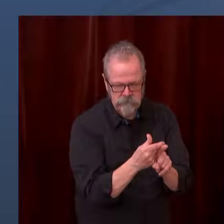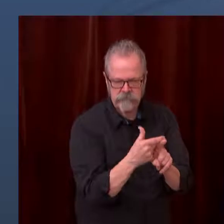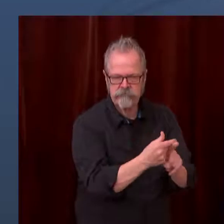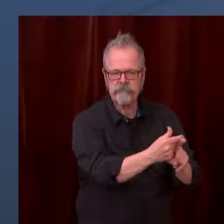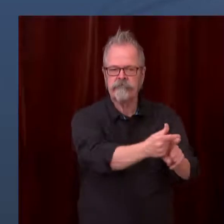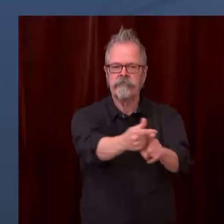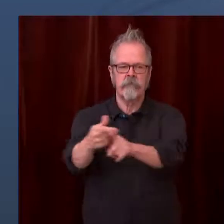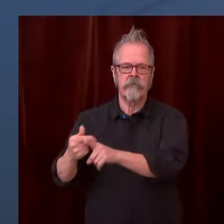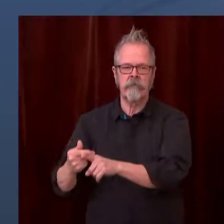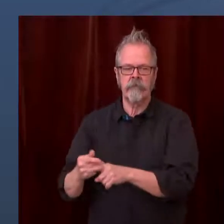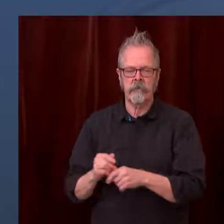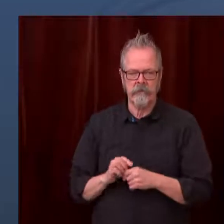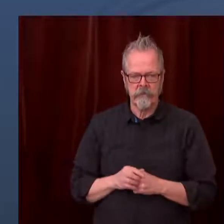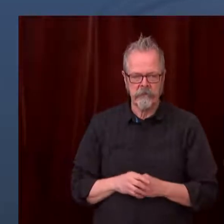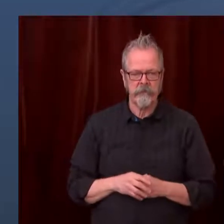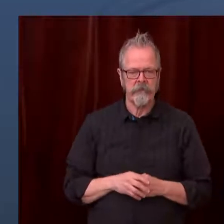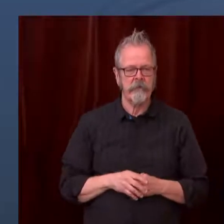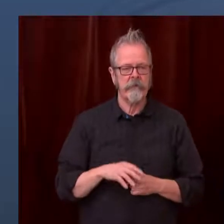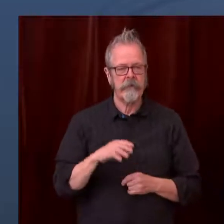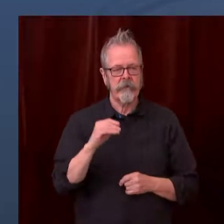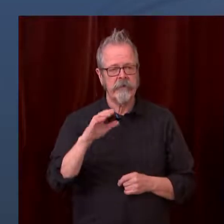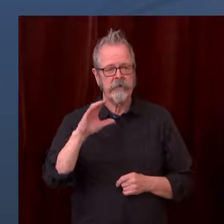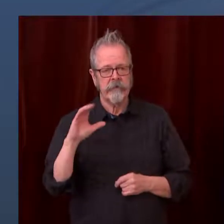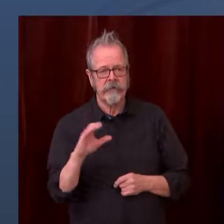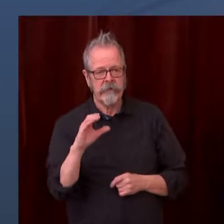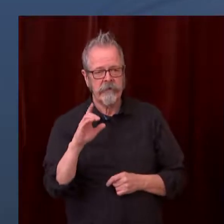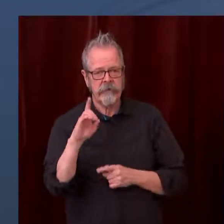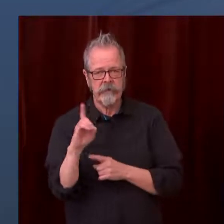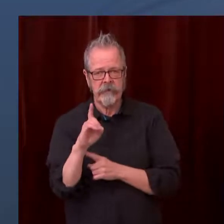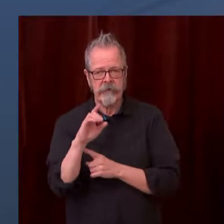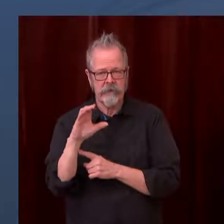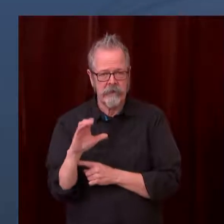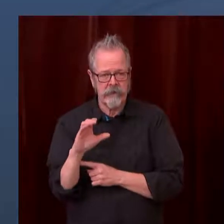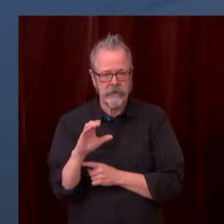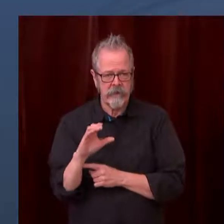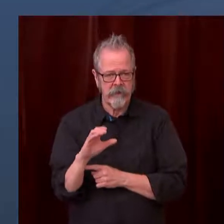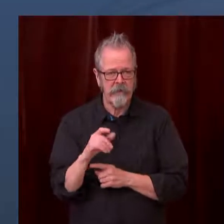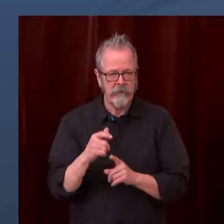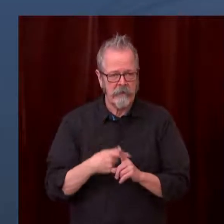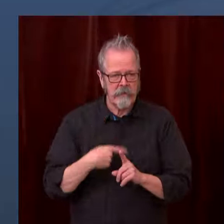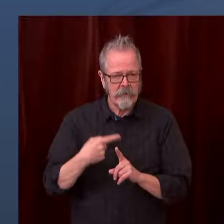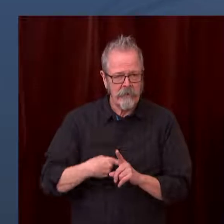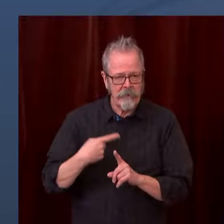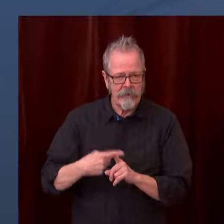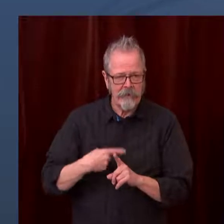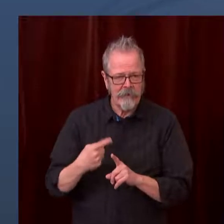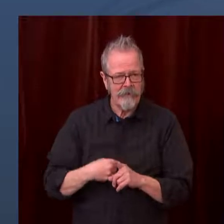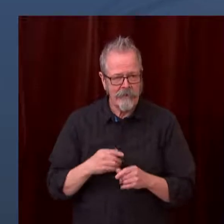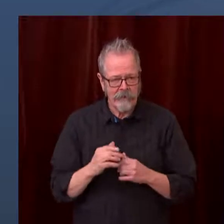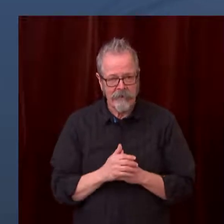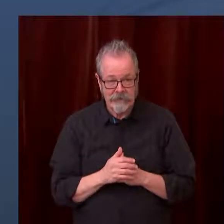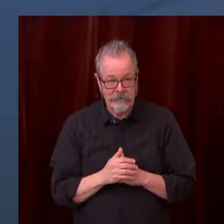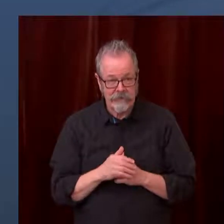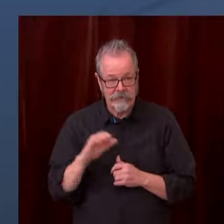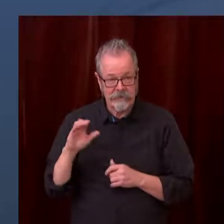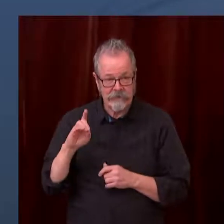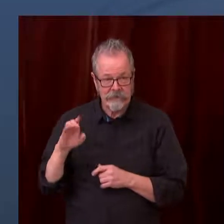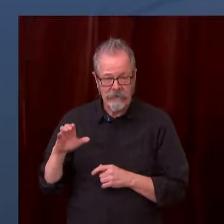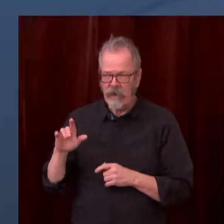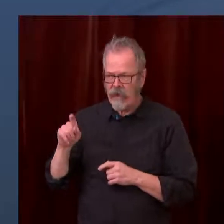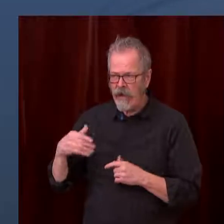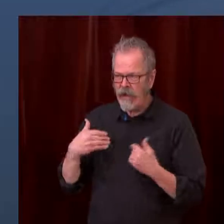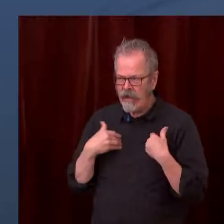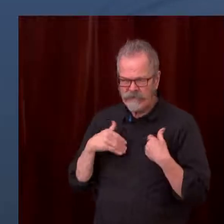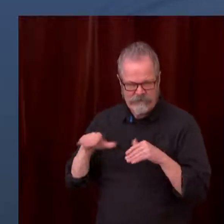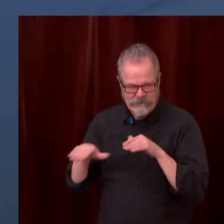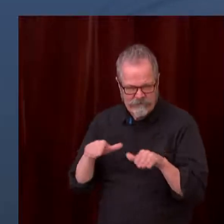a release of information related to those chronic health conditions, what we call comorbidities, that put